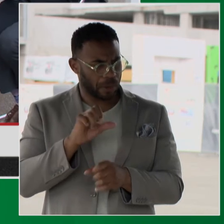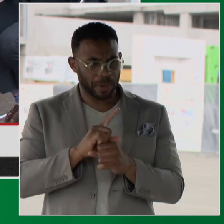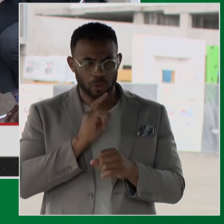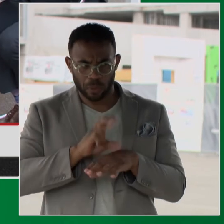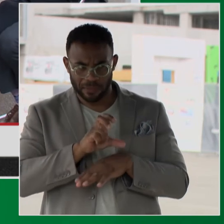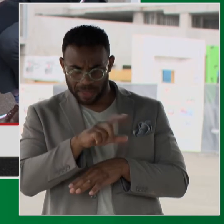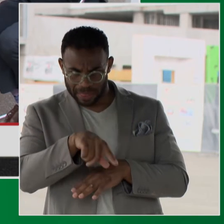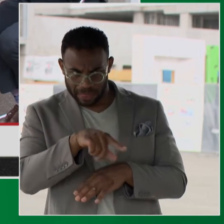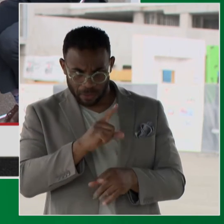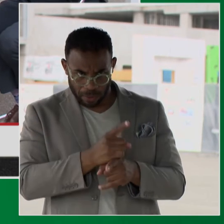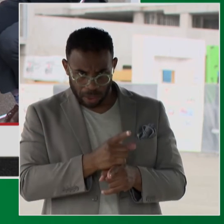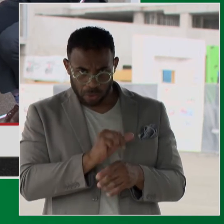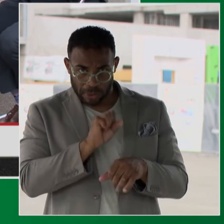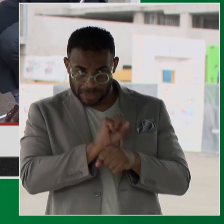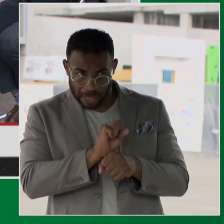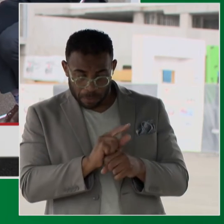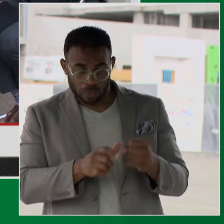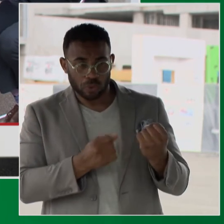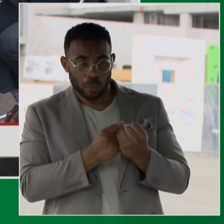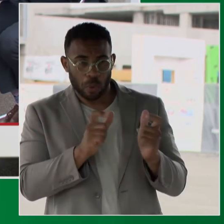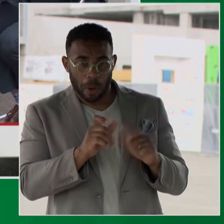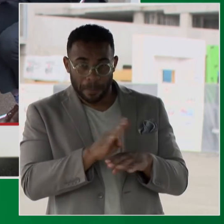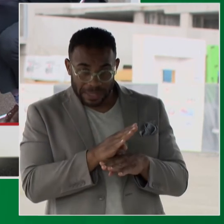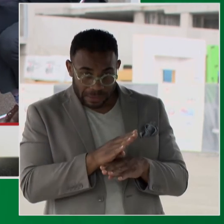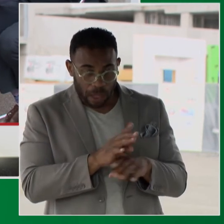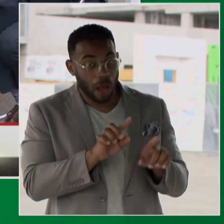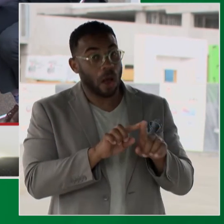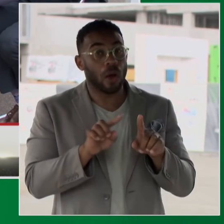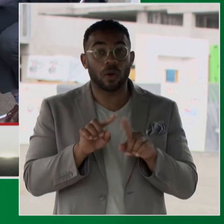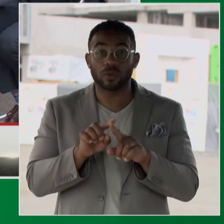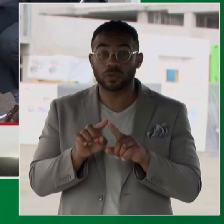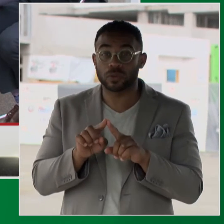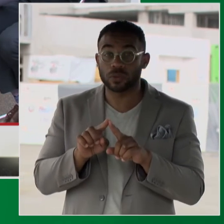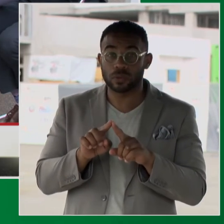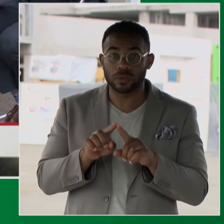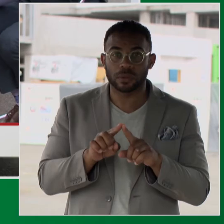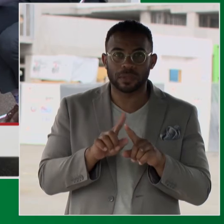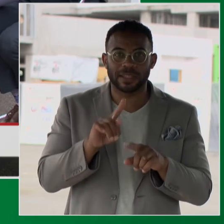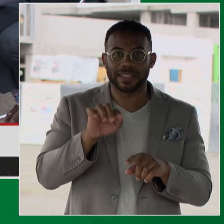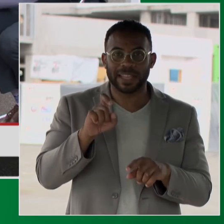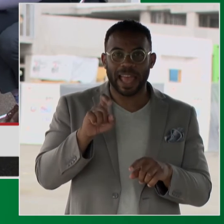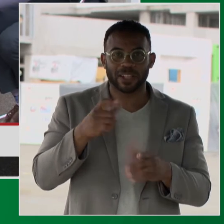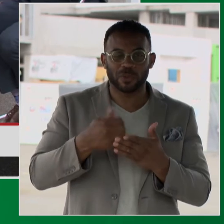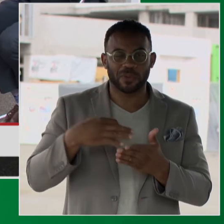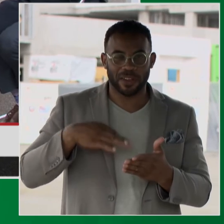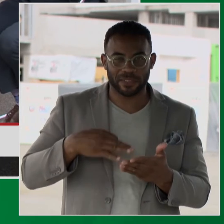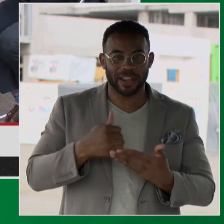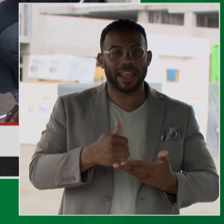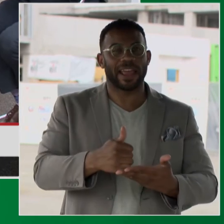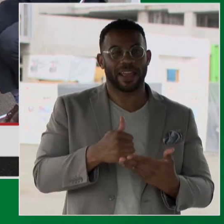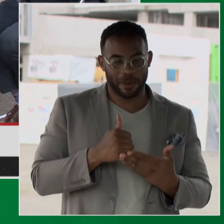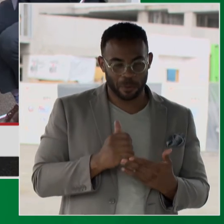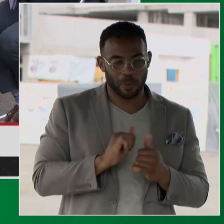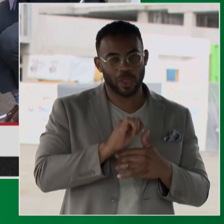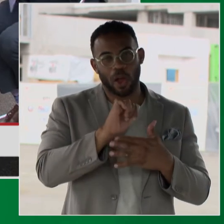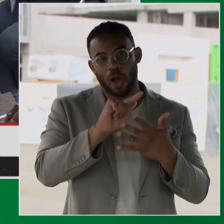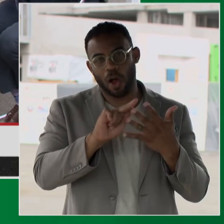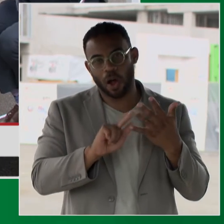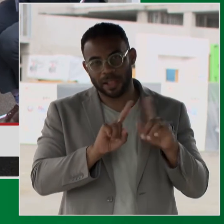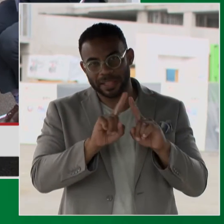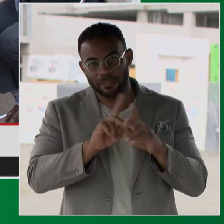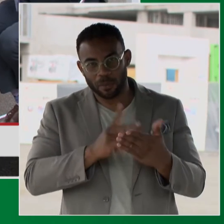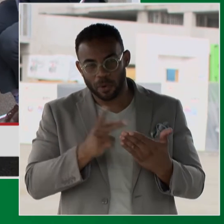there so that there are jobs to support the small businesses, but also to kick off tax revenue to help us with all of the